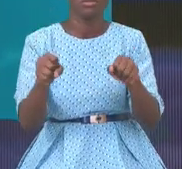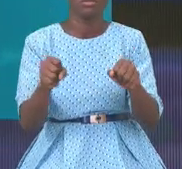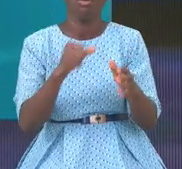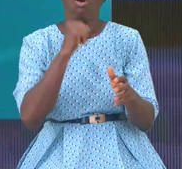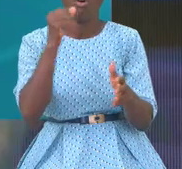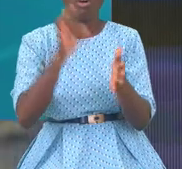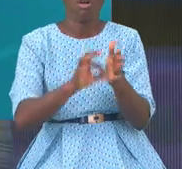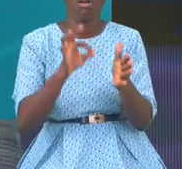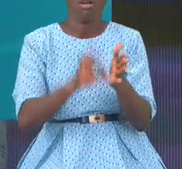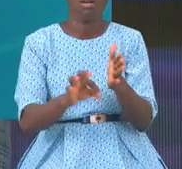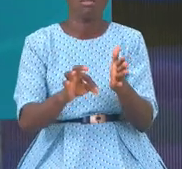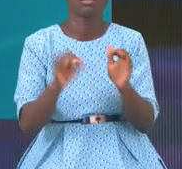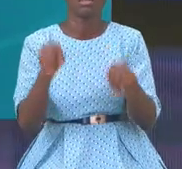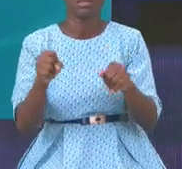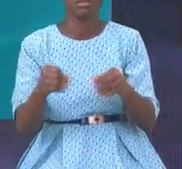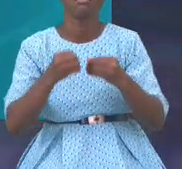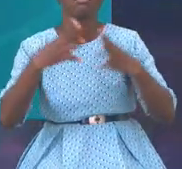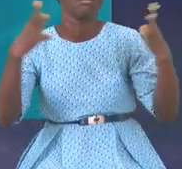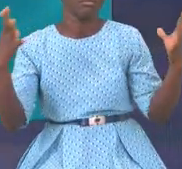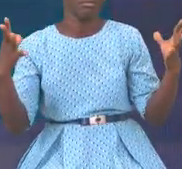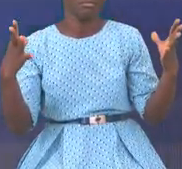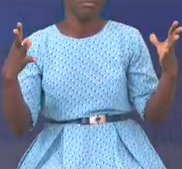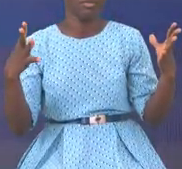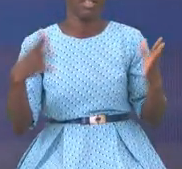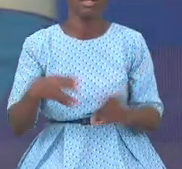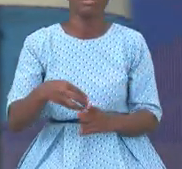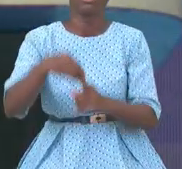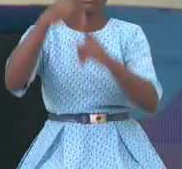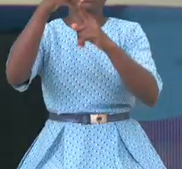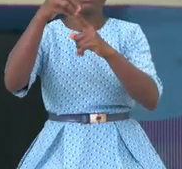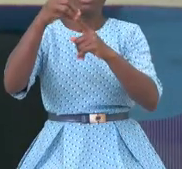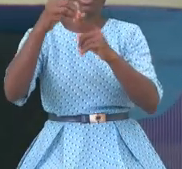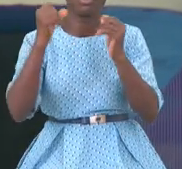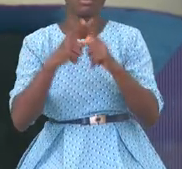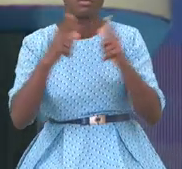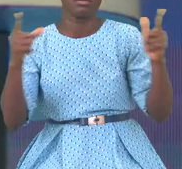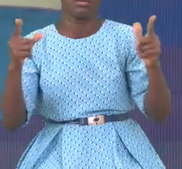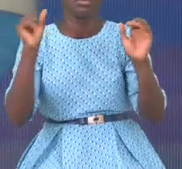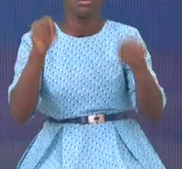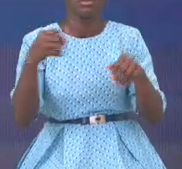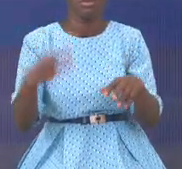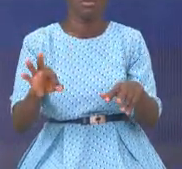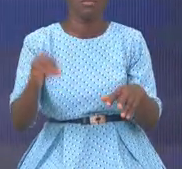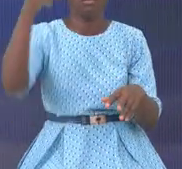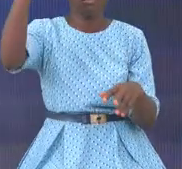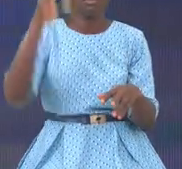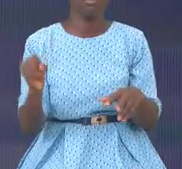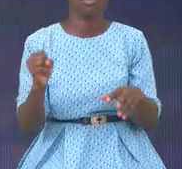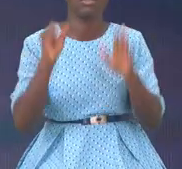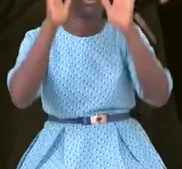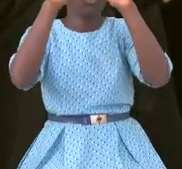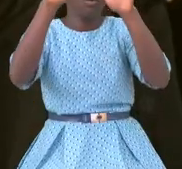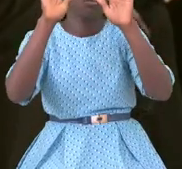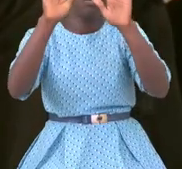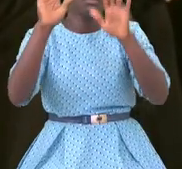Supernatural possibilities of God's amazing grace. Look at Acts chapter